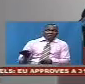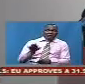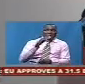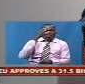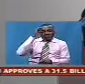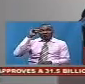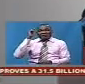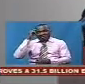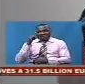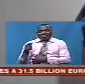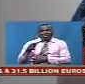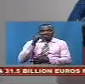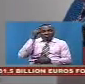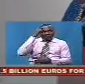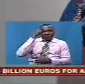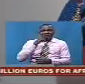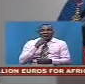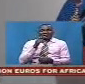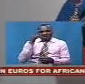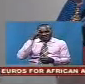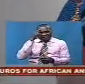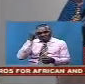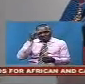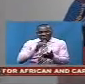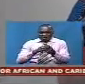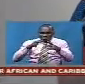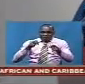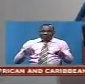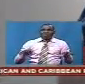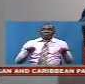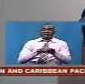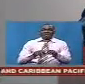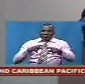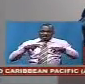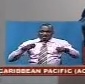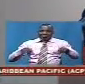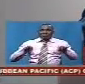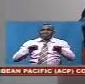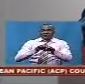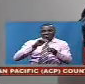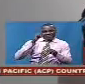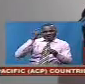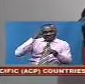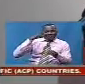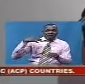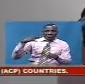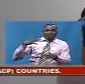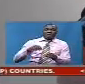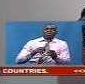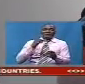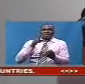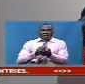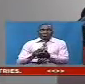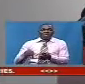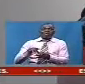be aware, government attaches a lot of importance to this investigation and is committed to ensuring that